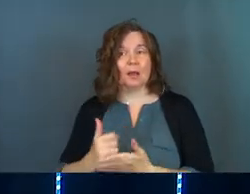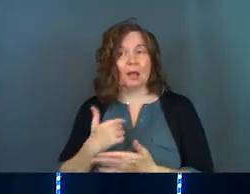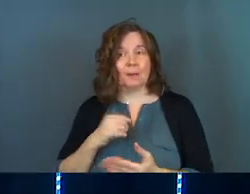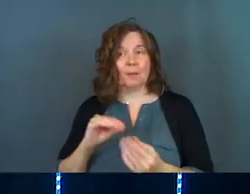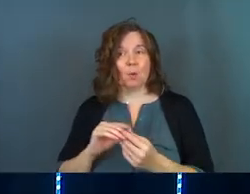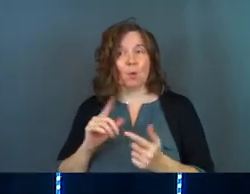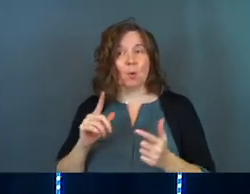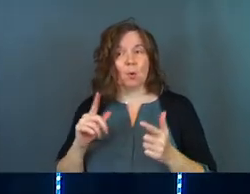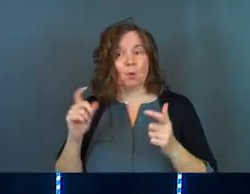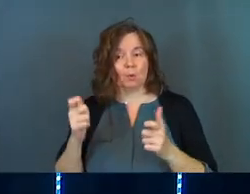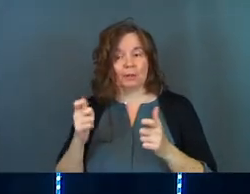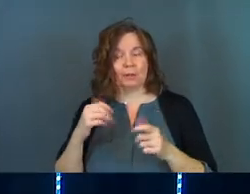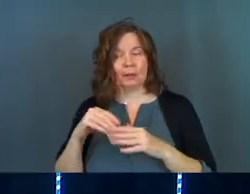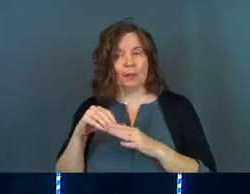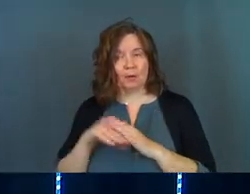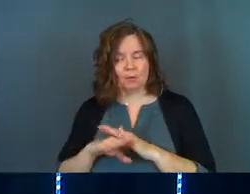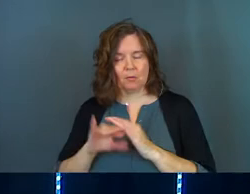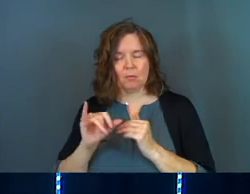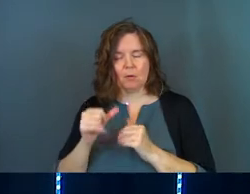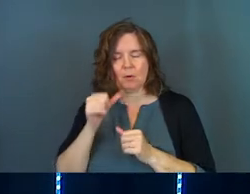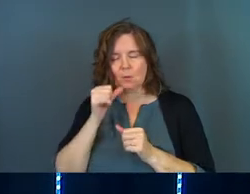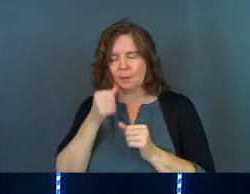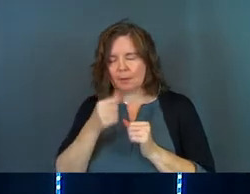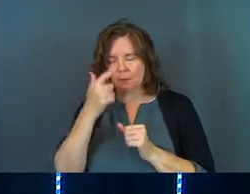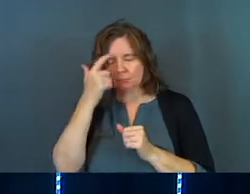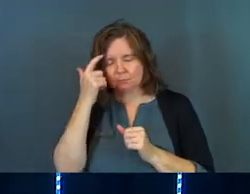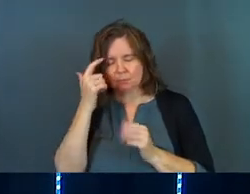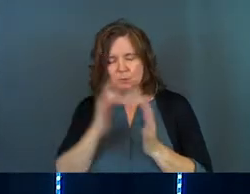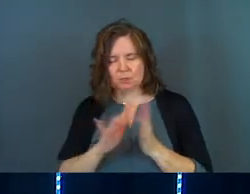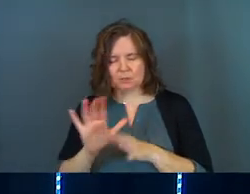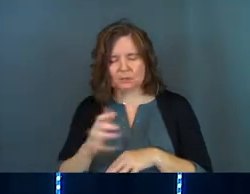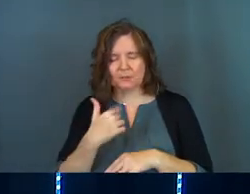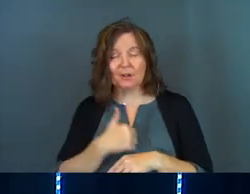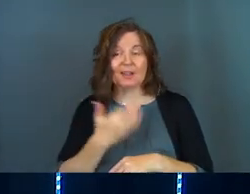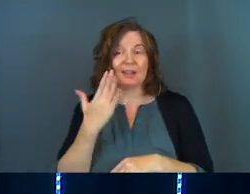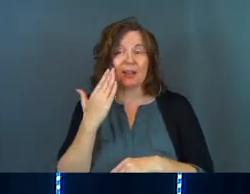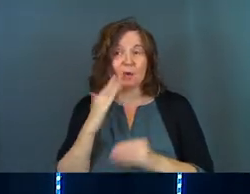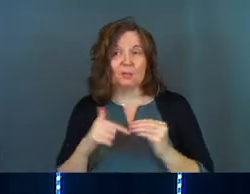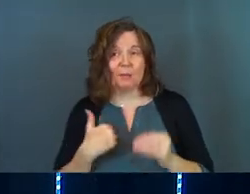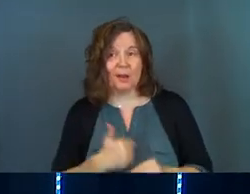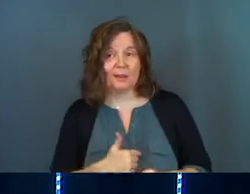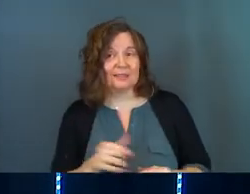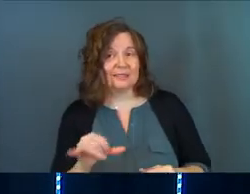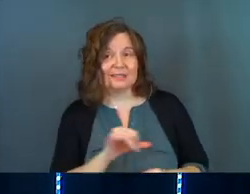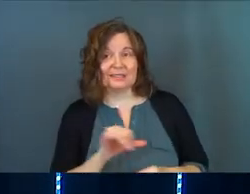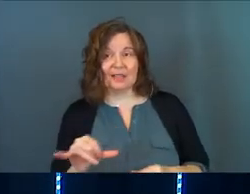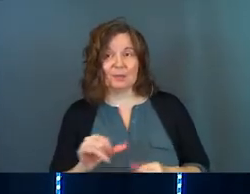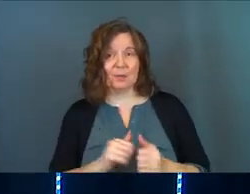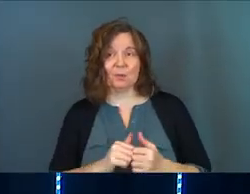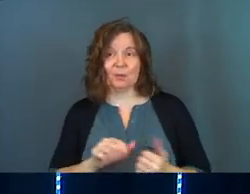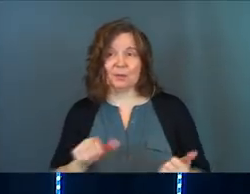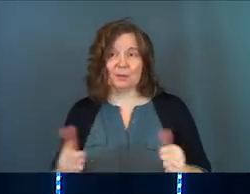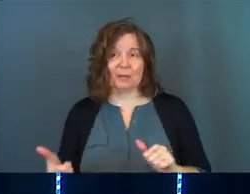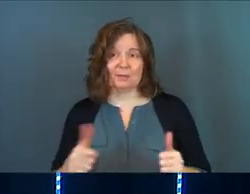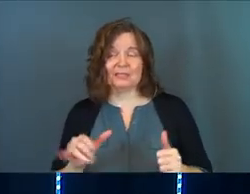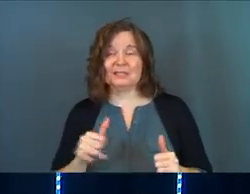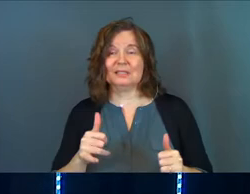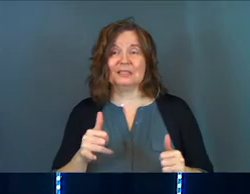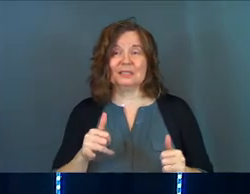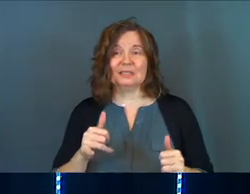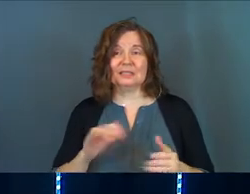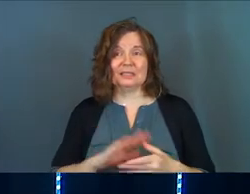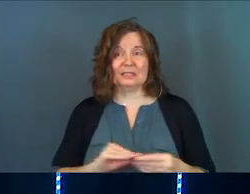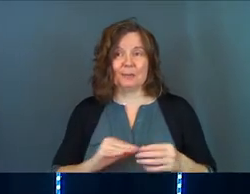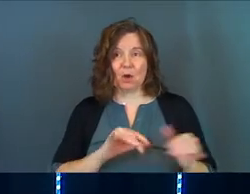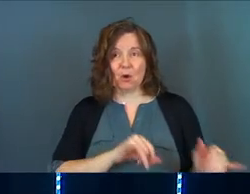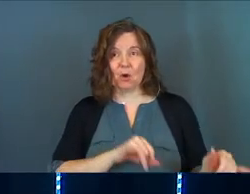us more quickly enter in and remember what Jesus did for us. And so God knows that about us. And it's the same thing with baptism. It's this